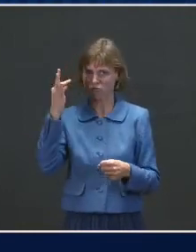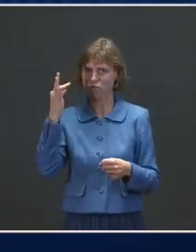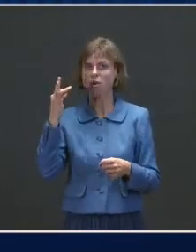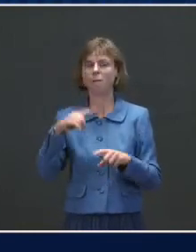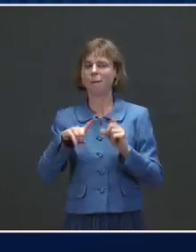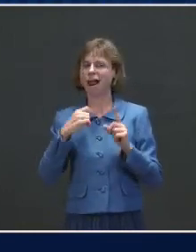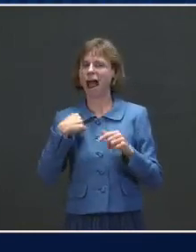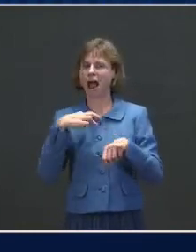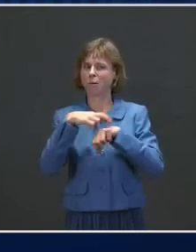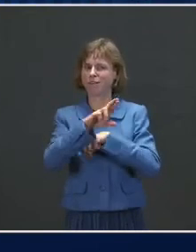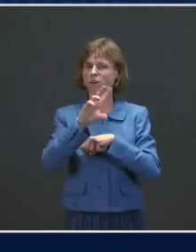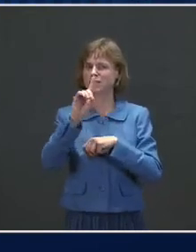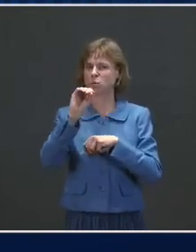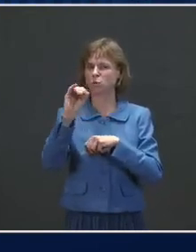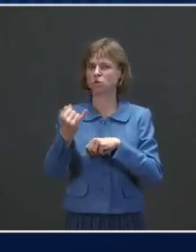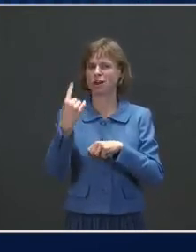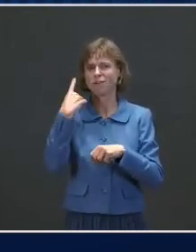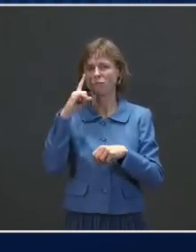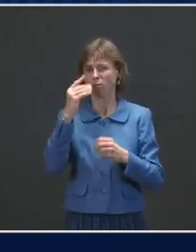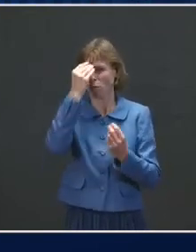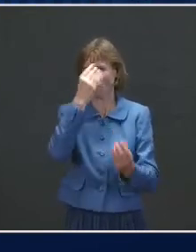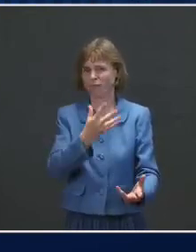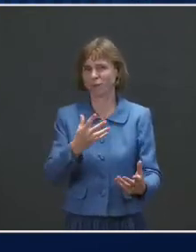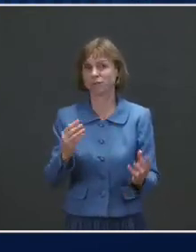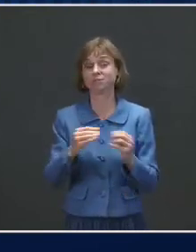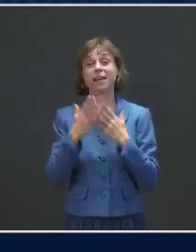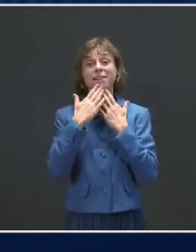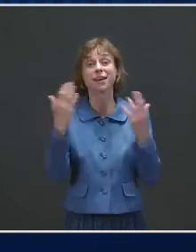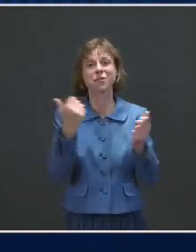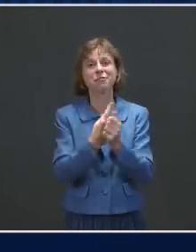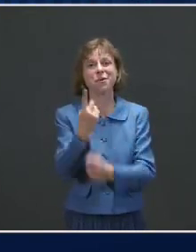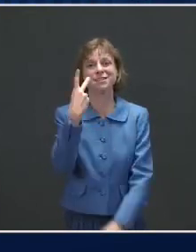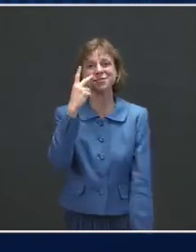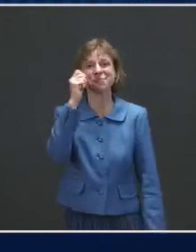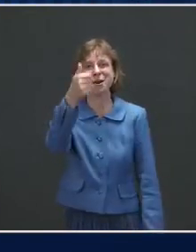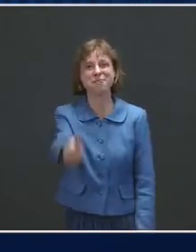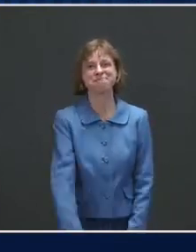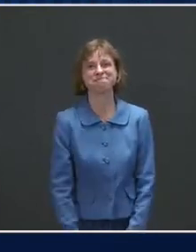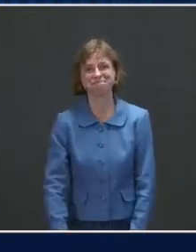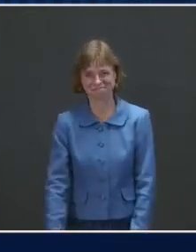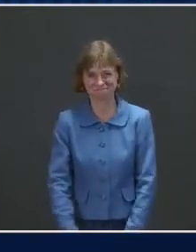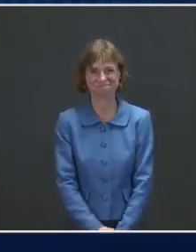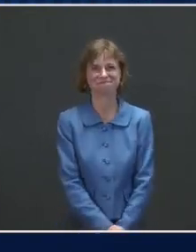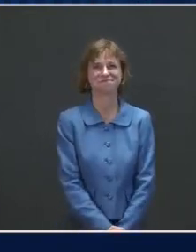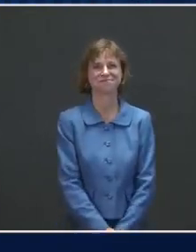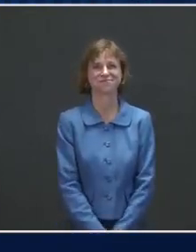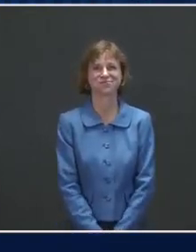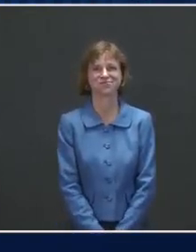FBI for any further specifics on that. Thank you, everyone. See you tomorrow. Thank you.